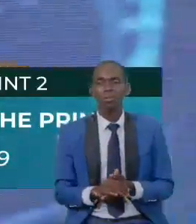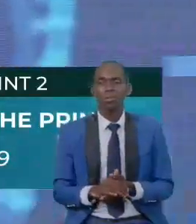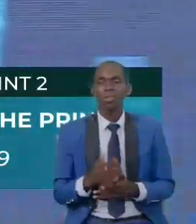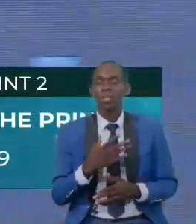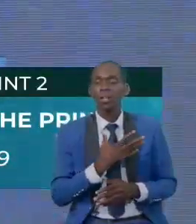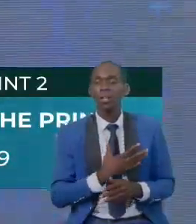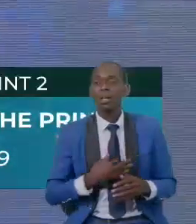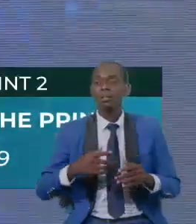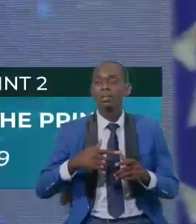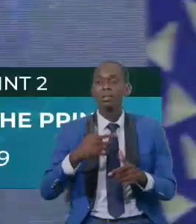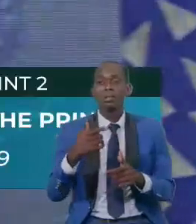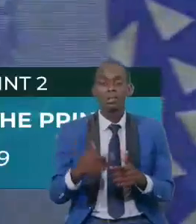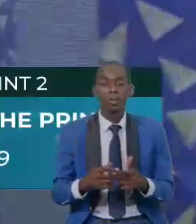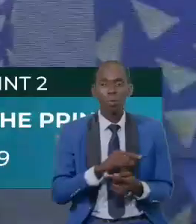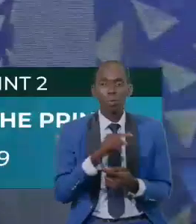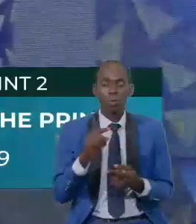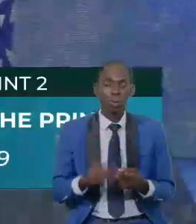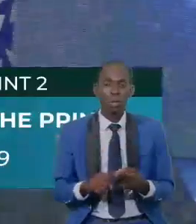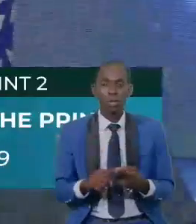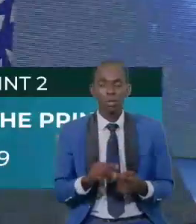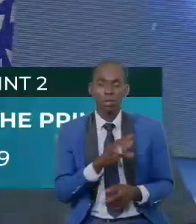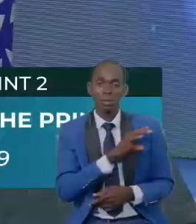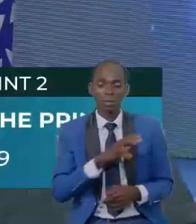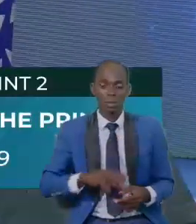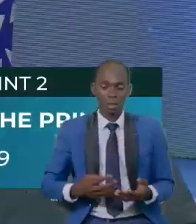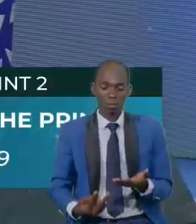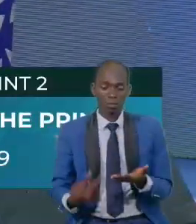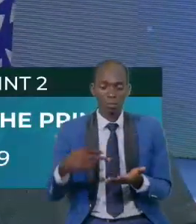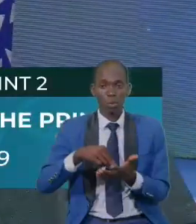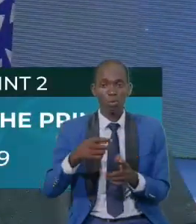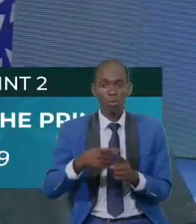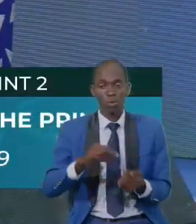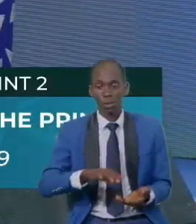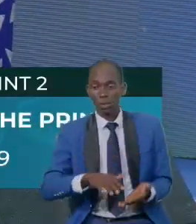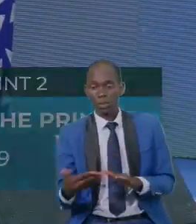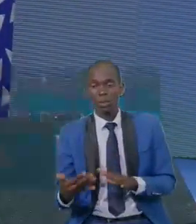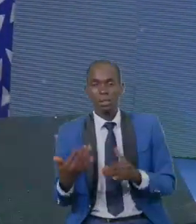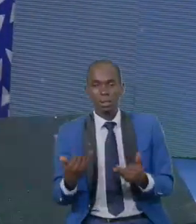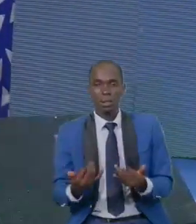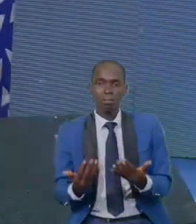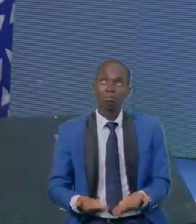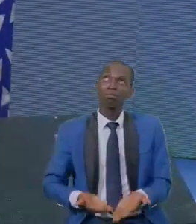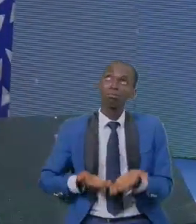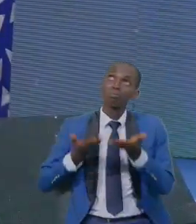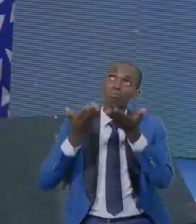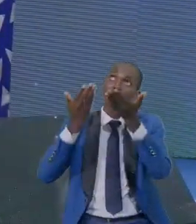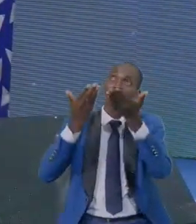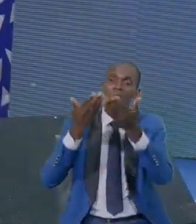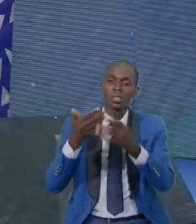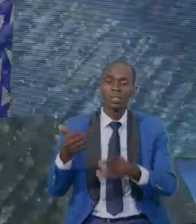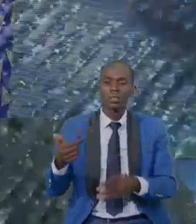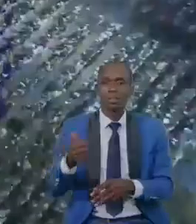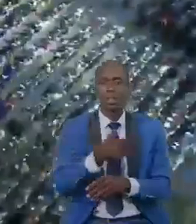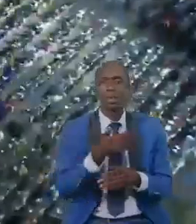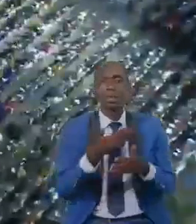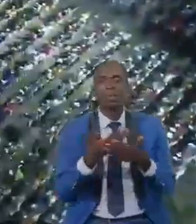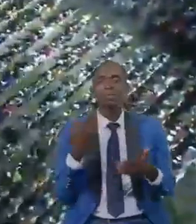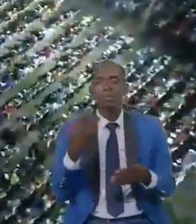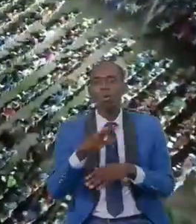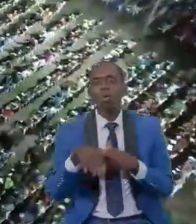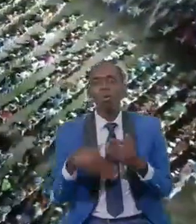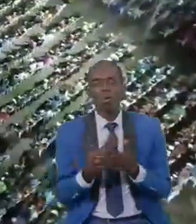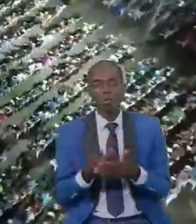then when he rose from the dead, he now presented himself before his apostles, before his